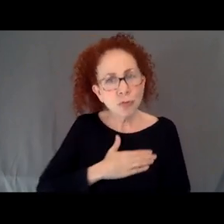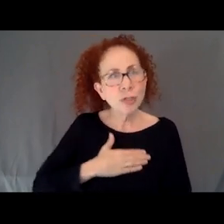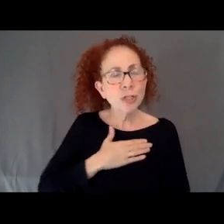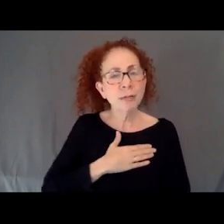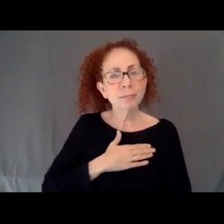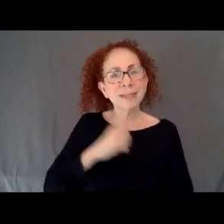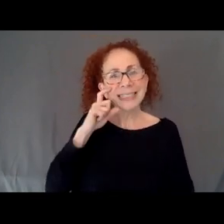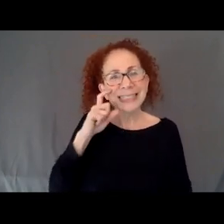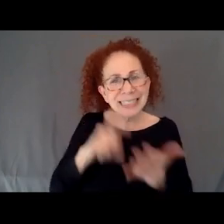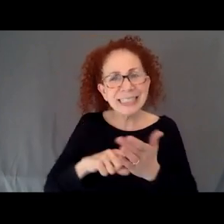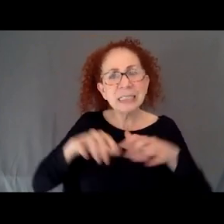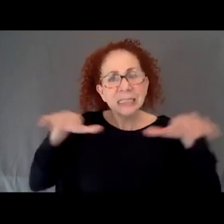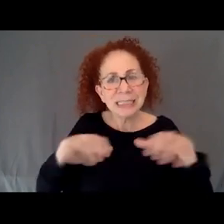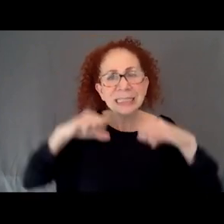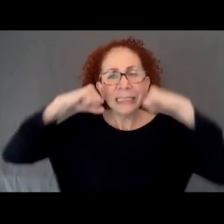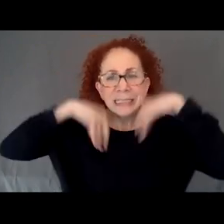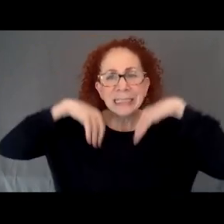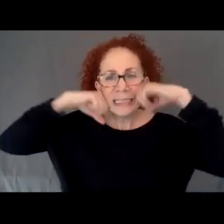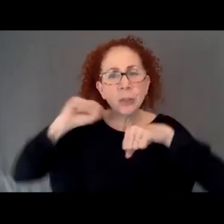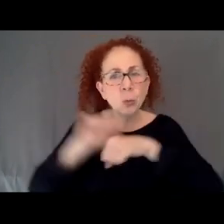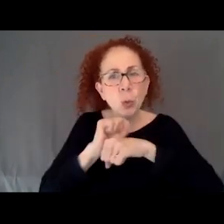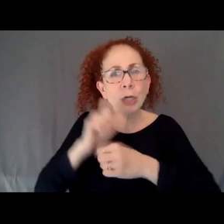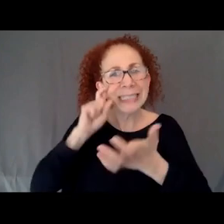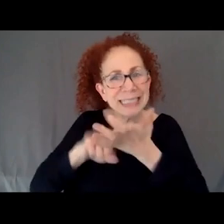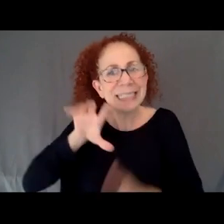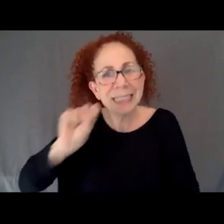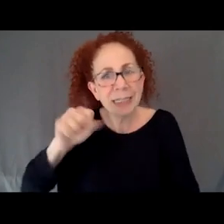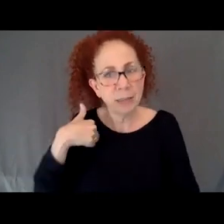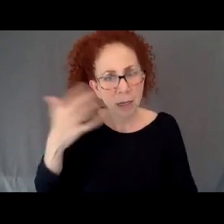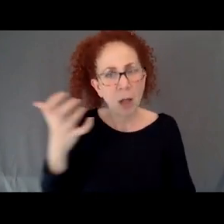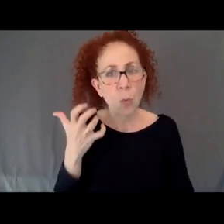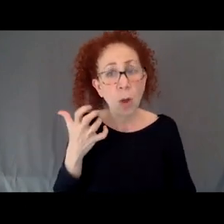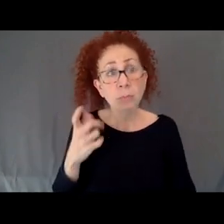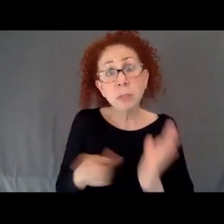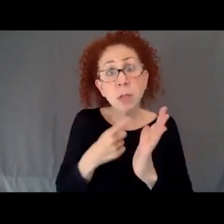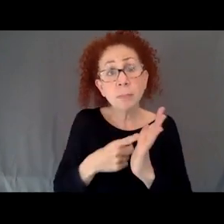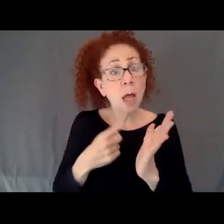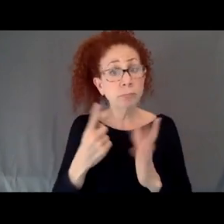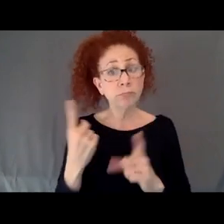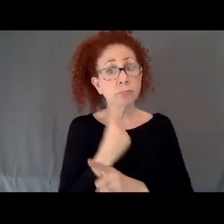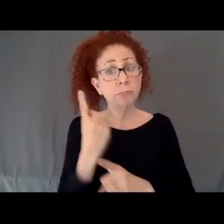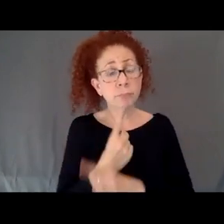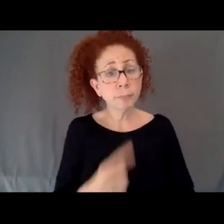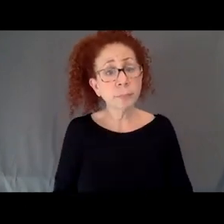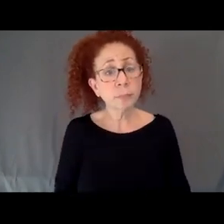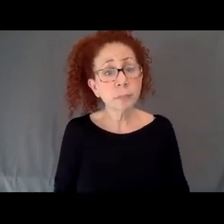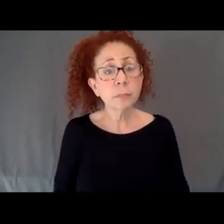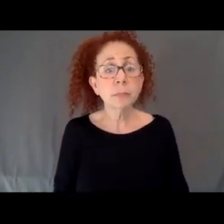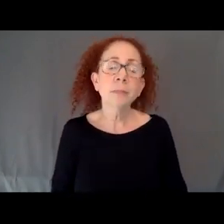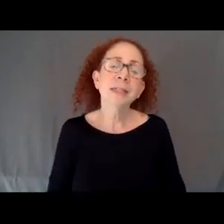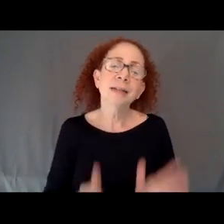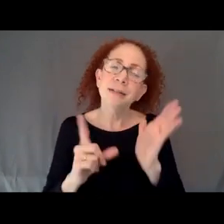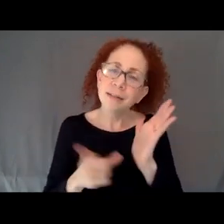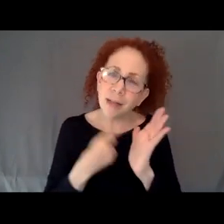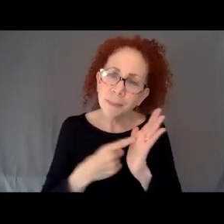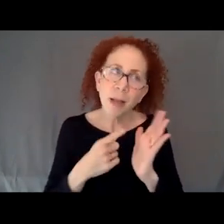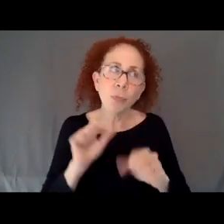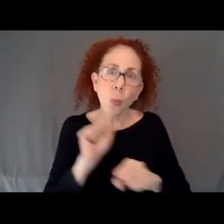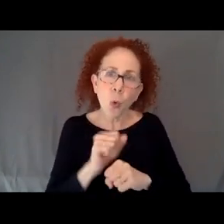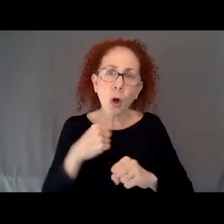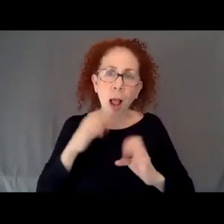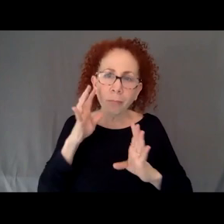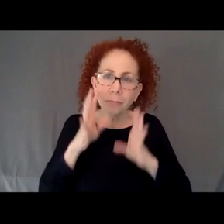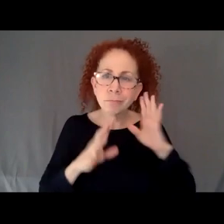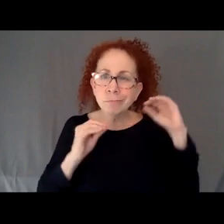I appreciate seeing the grunt work. And sometimes it's called for. And there are times where the work I'm building is